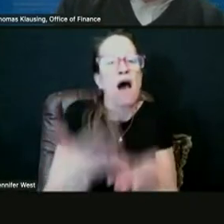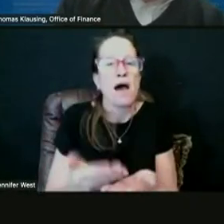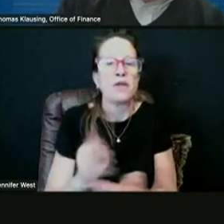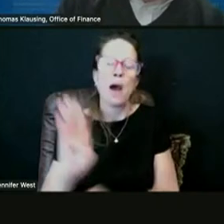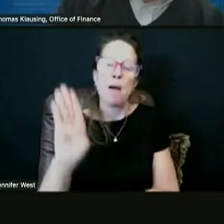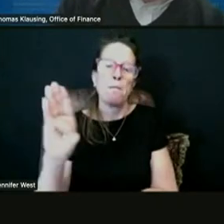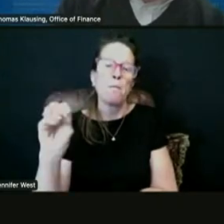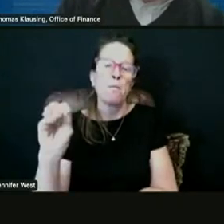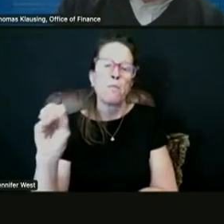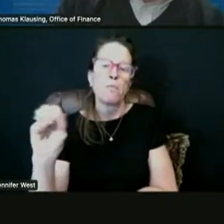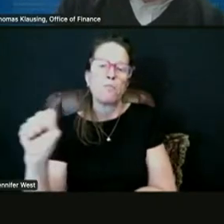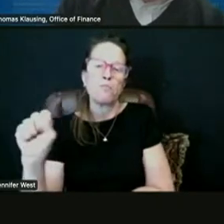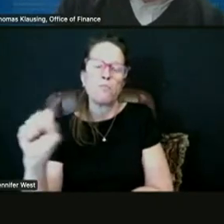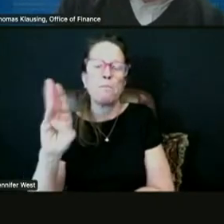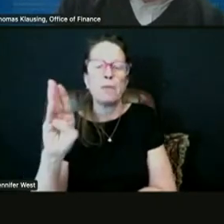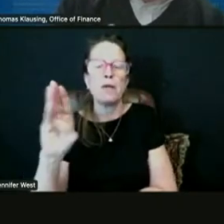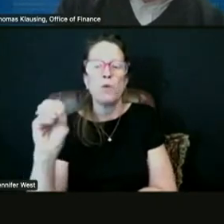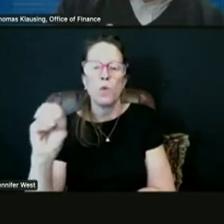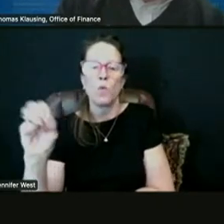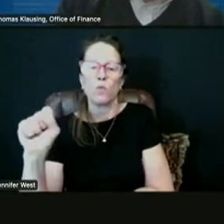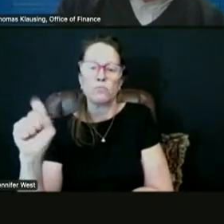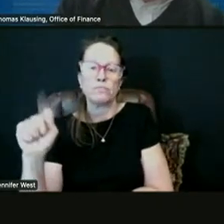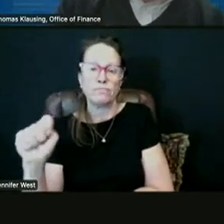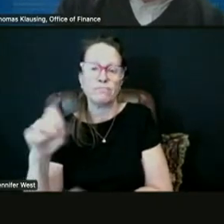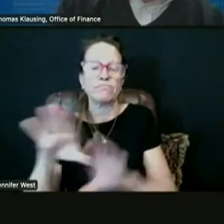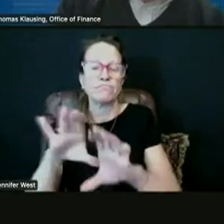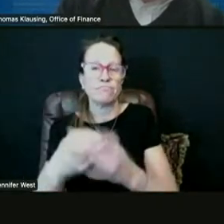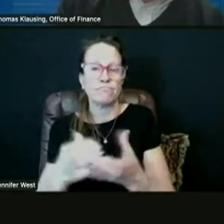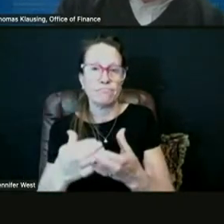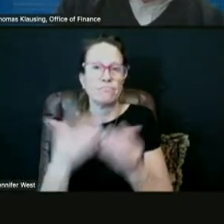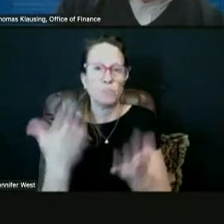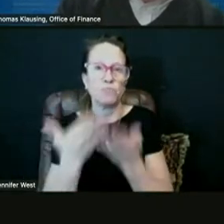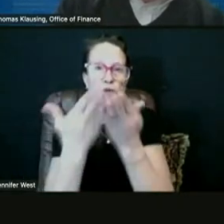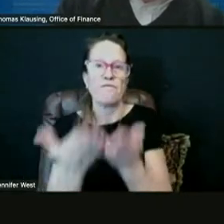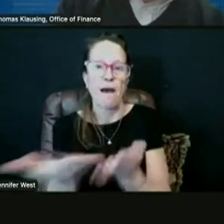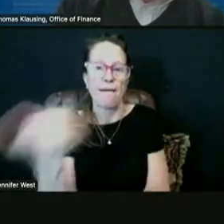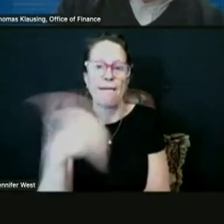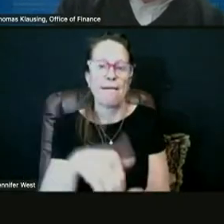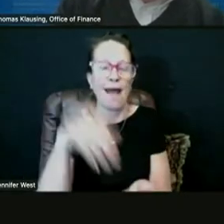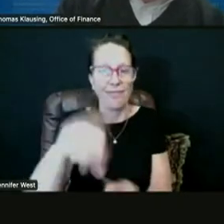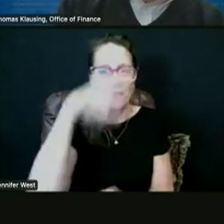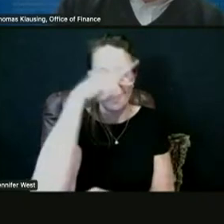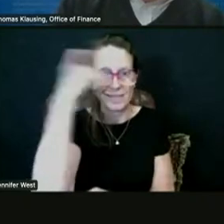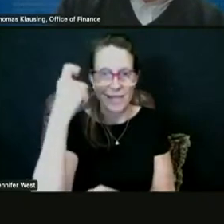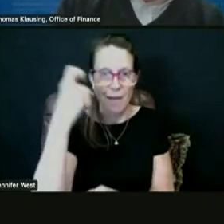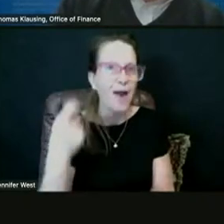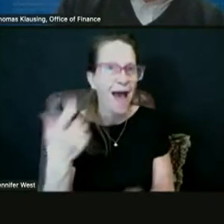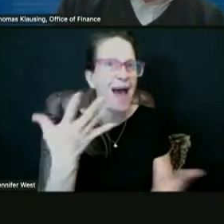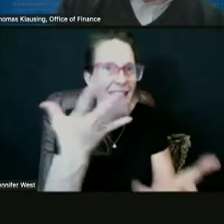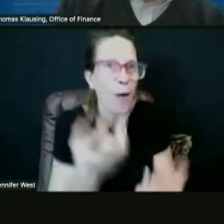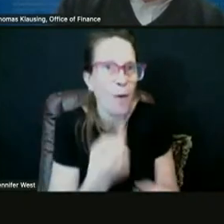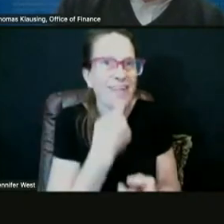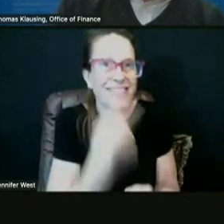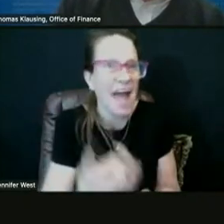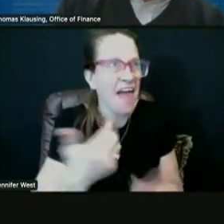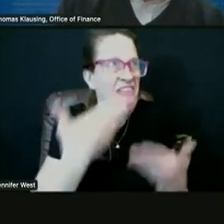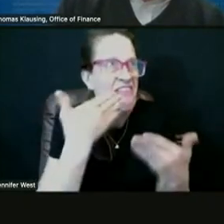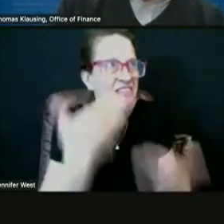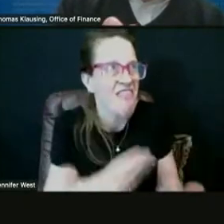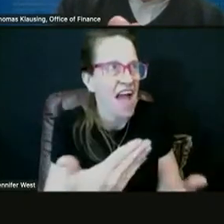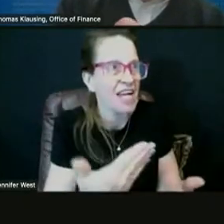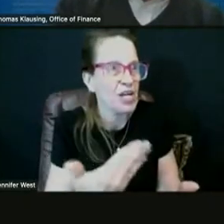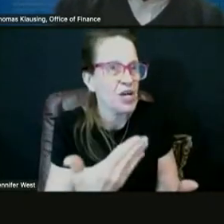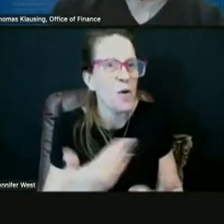Thank you, Ms. Stewart. And I'm actually gonna have Dr. Pugh come on to talk about that. But I wanna say I am glad you brought that up. And yes, Boost